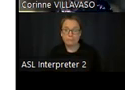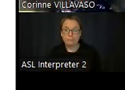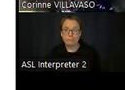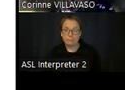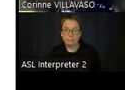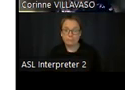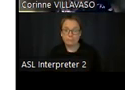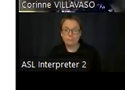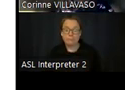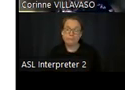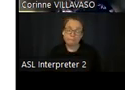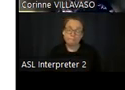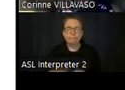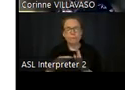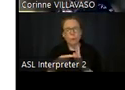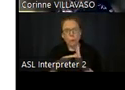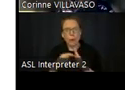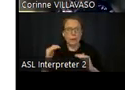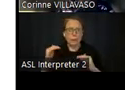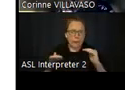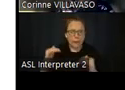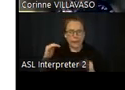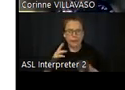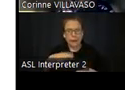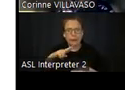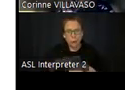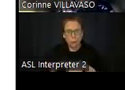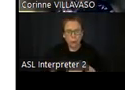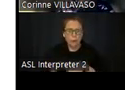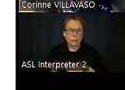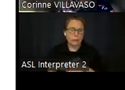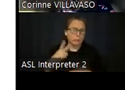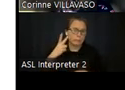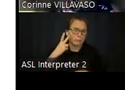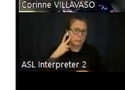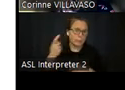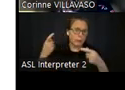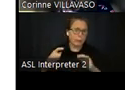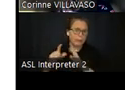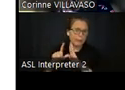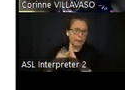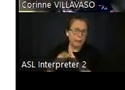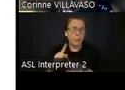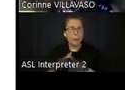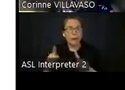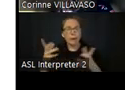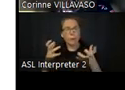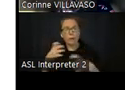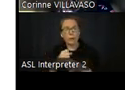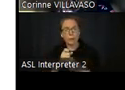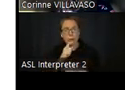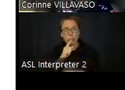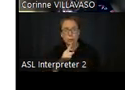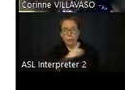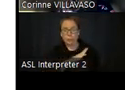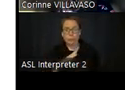It's going to be a balance, I think. And I think once we have the numbers, it'll be more apparent, but making sure that the board isn't like